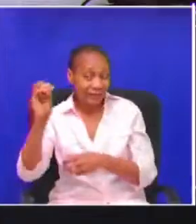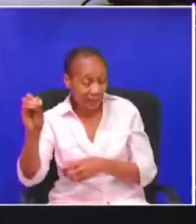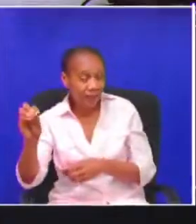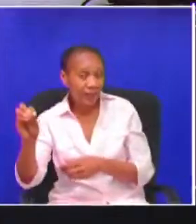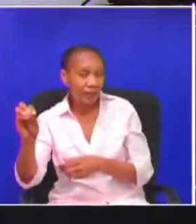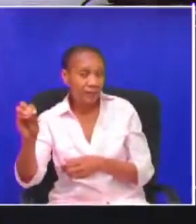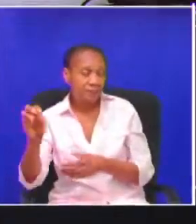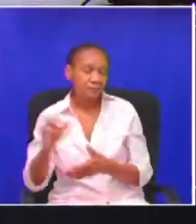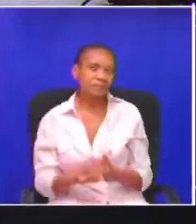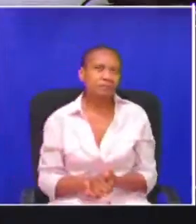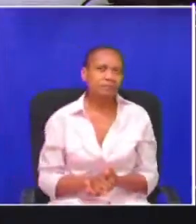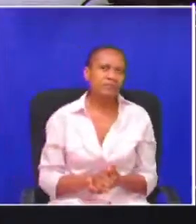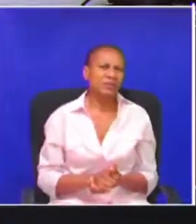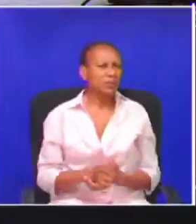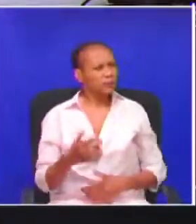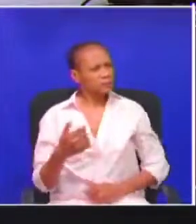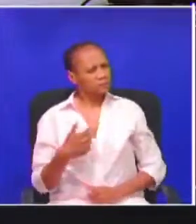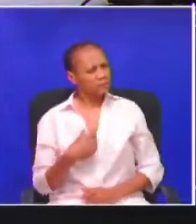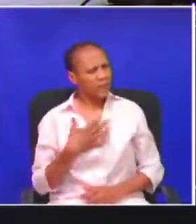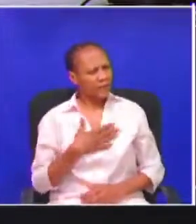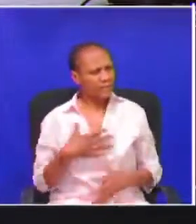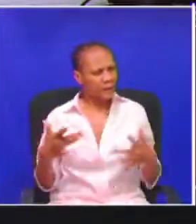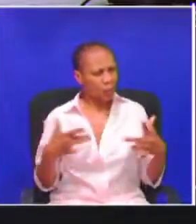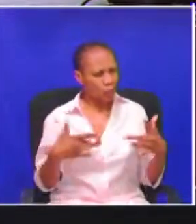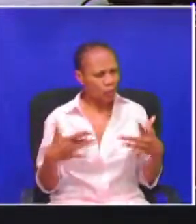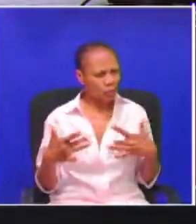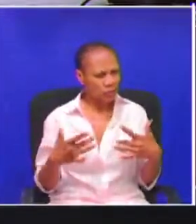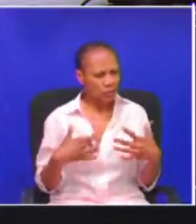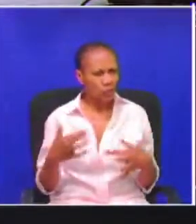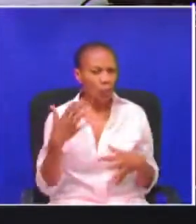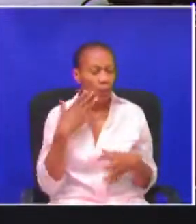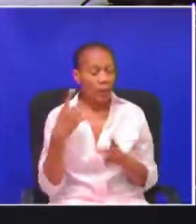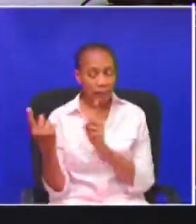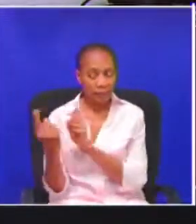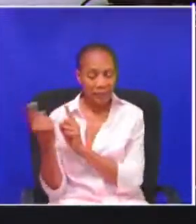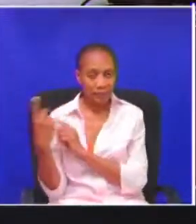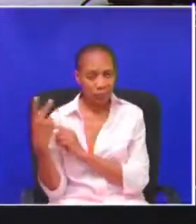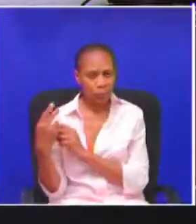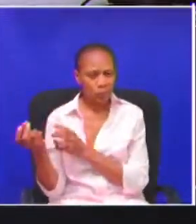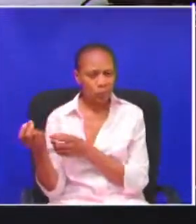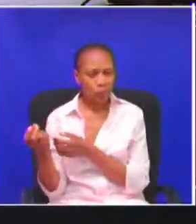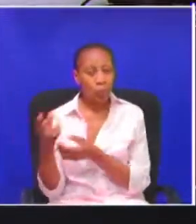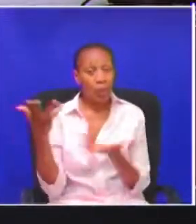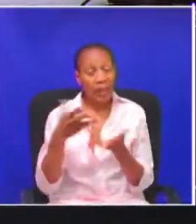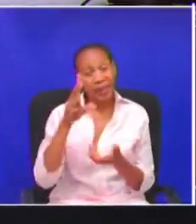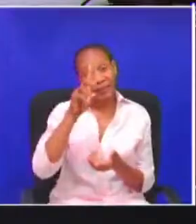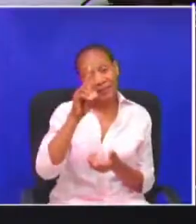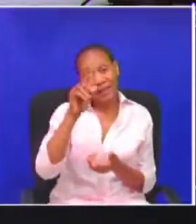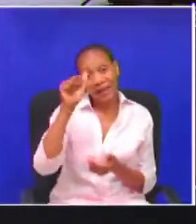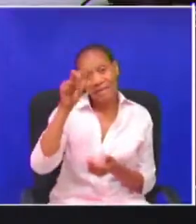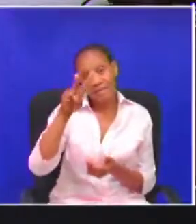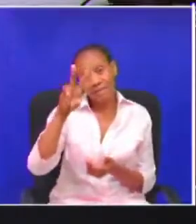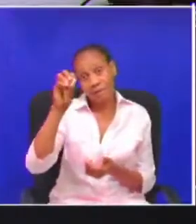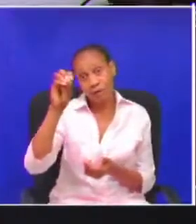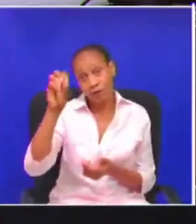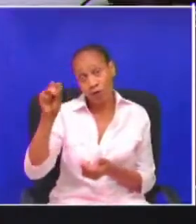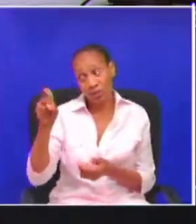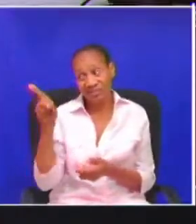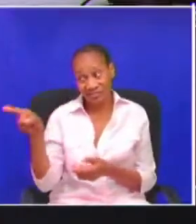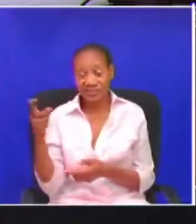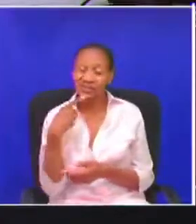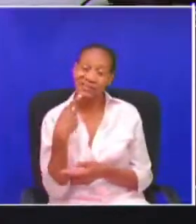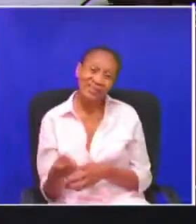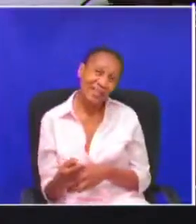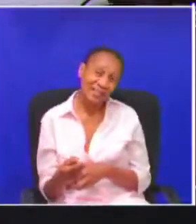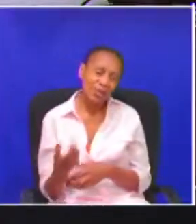Now, what was concerning to me about that encounter which I had with him in Davos was that they were saying, we've